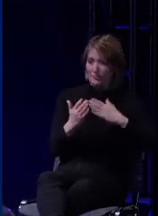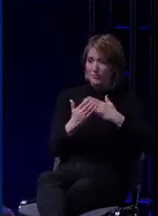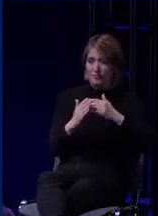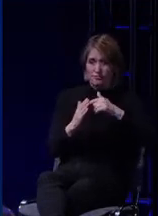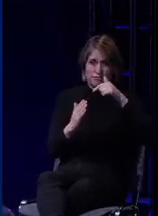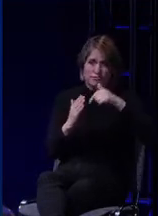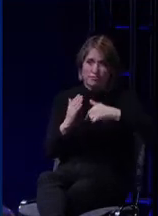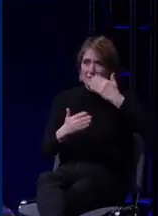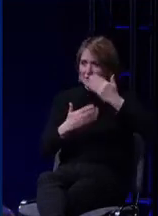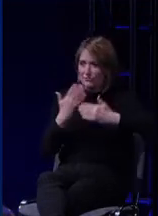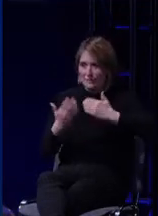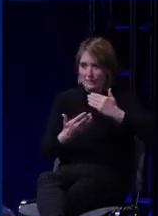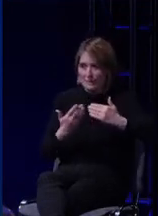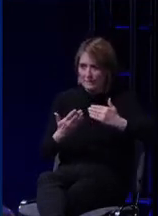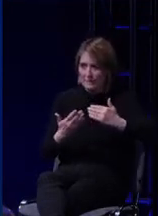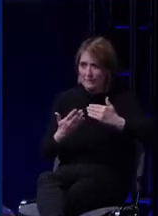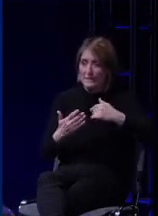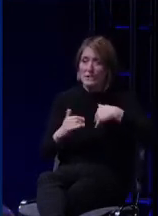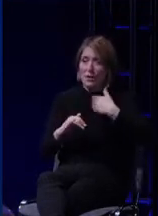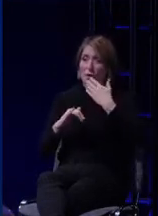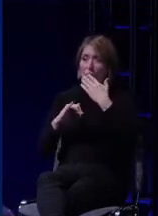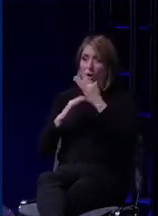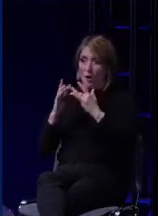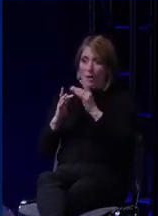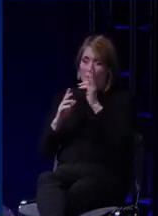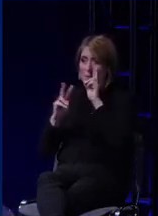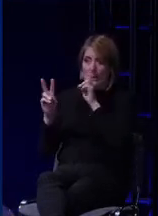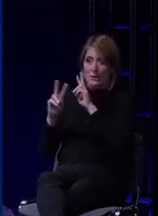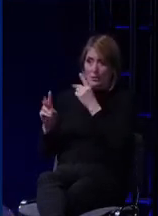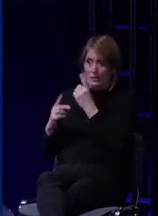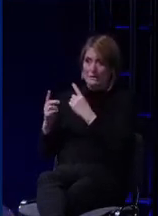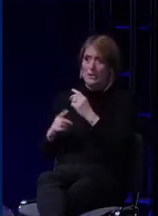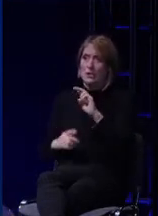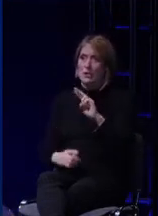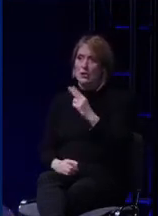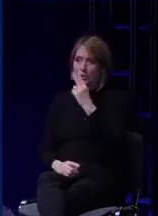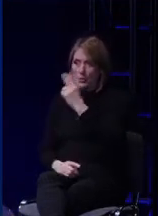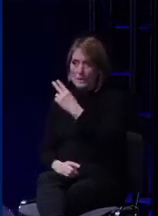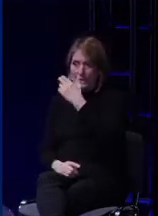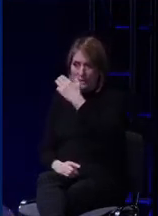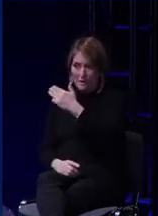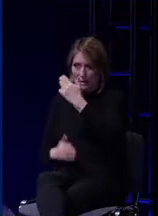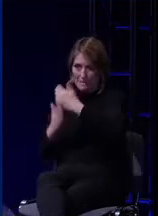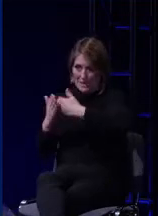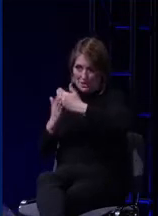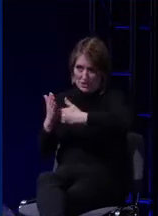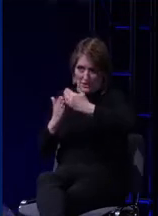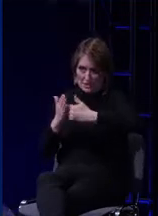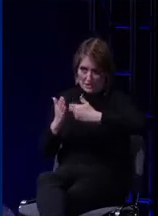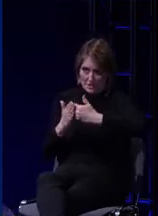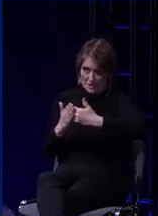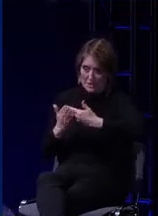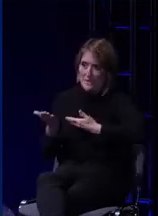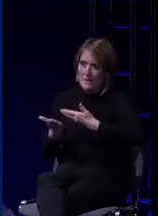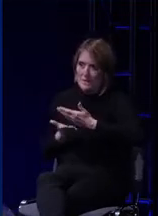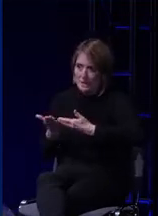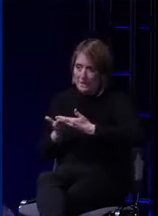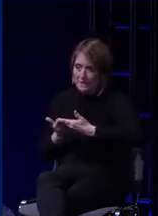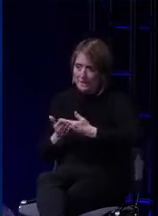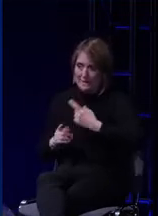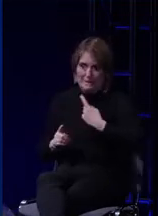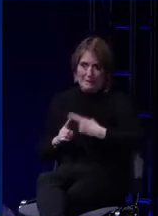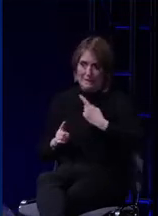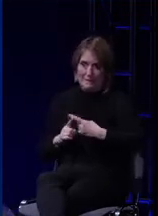actually online, so you could take a look. It has like 29 pages of dialogue. So immediately you're in a world